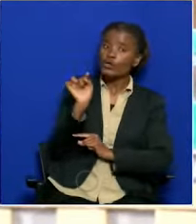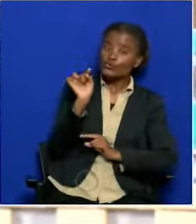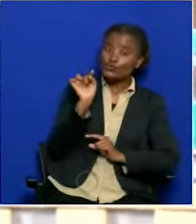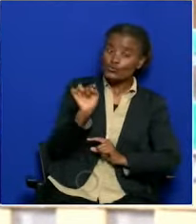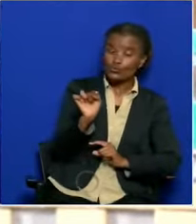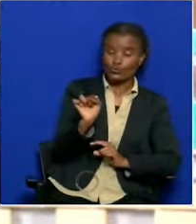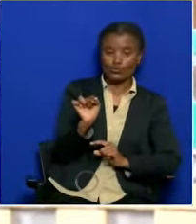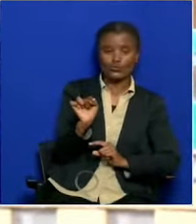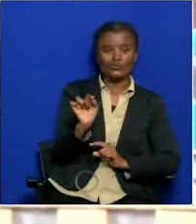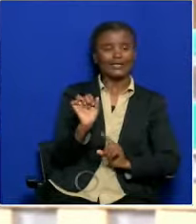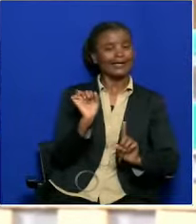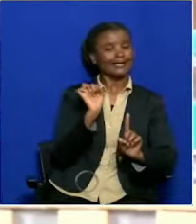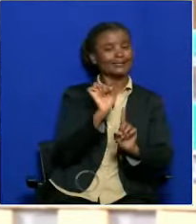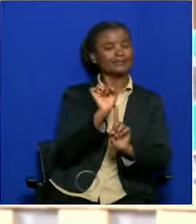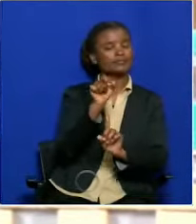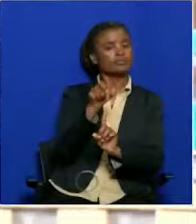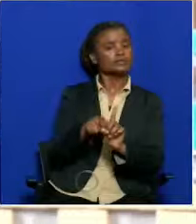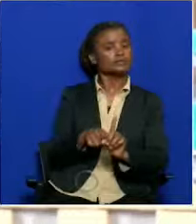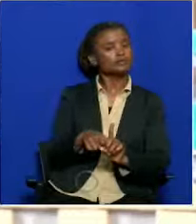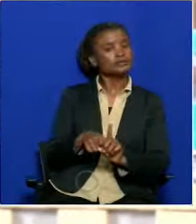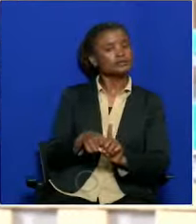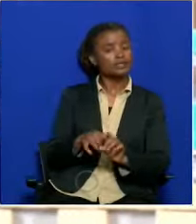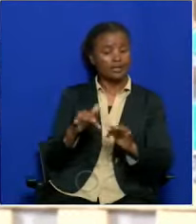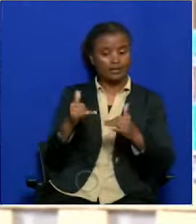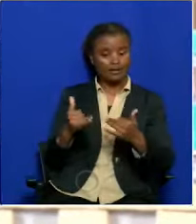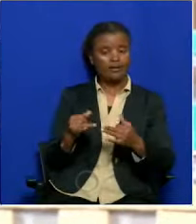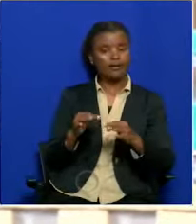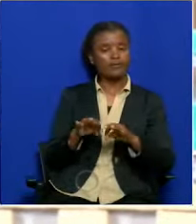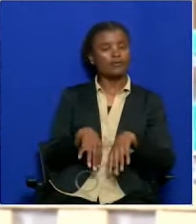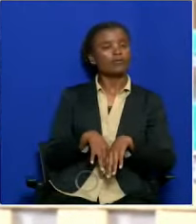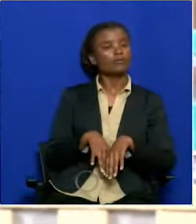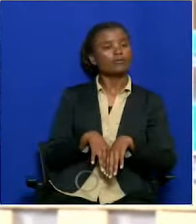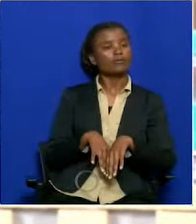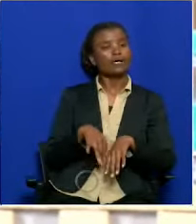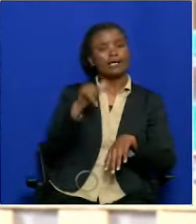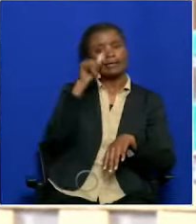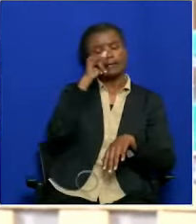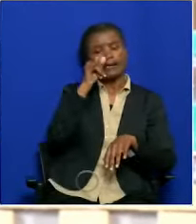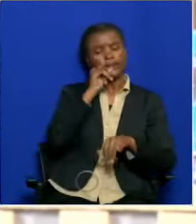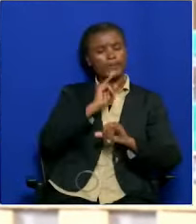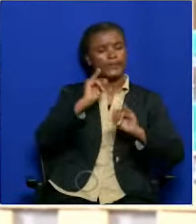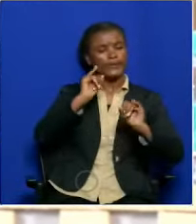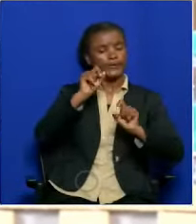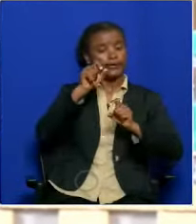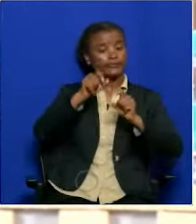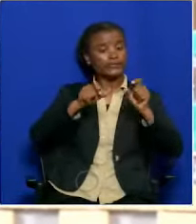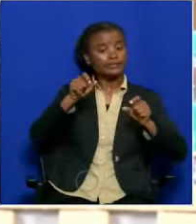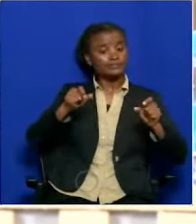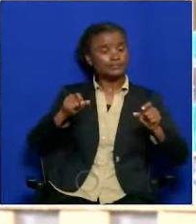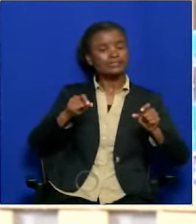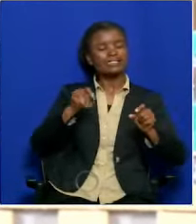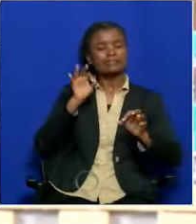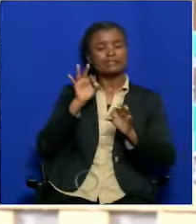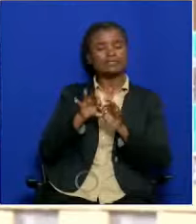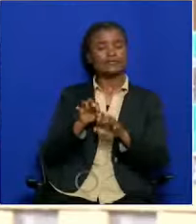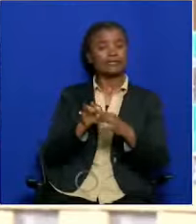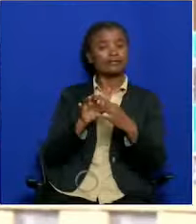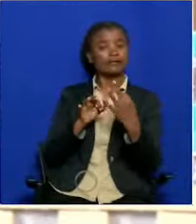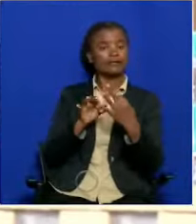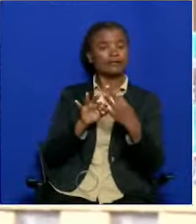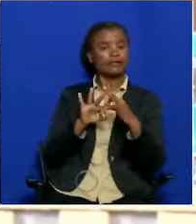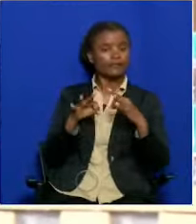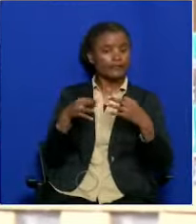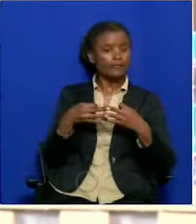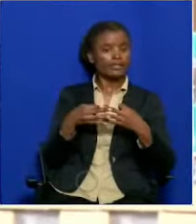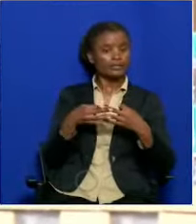the shoes of victims of crime, specifically these three families that I've mentioned, and tell me, would you have